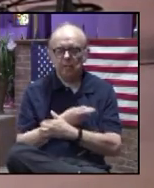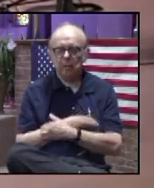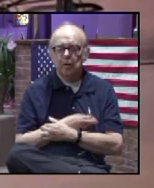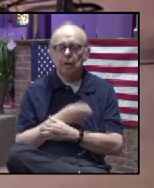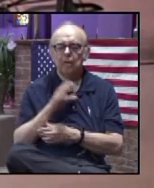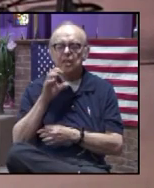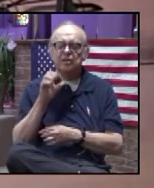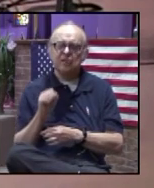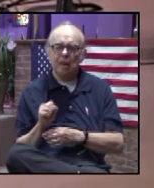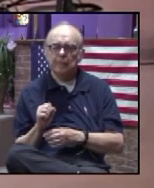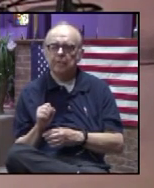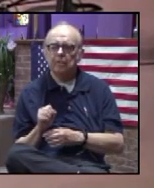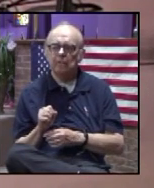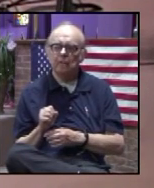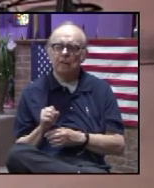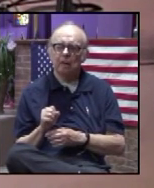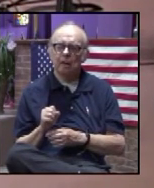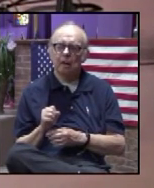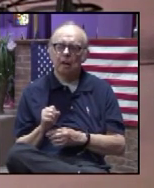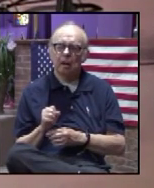Sabbath.